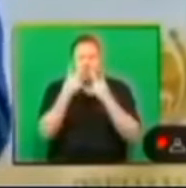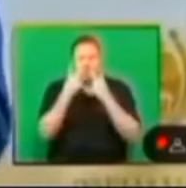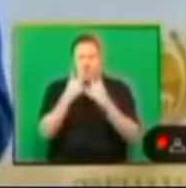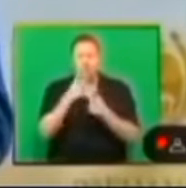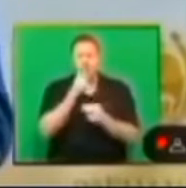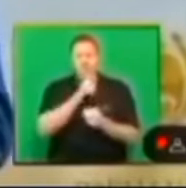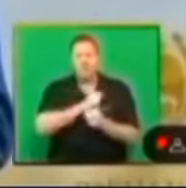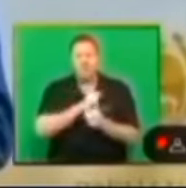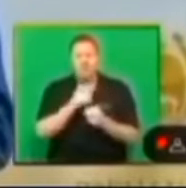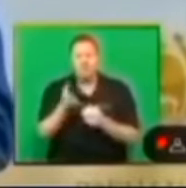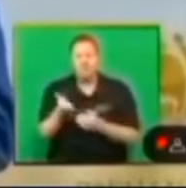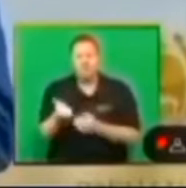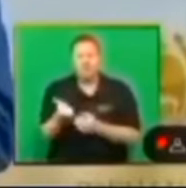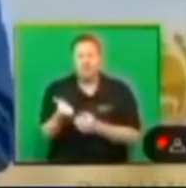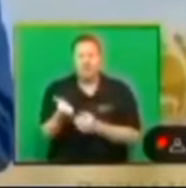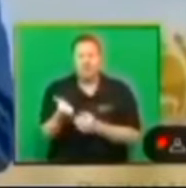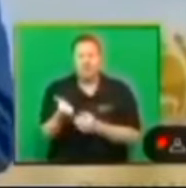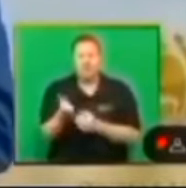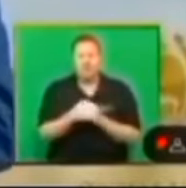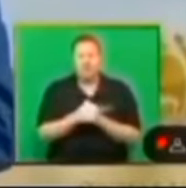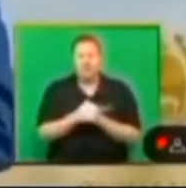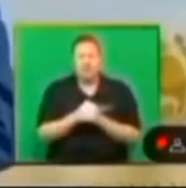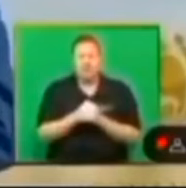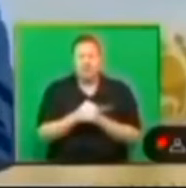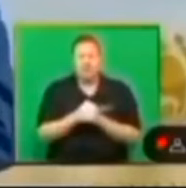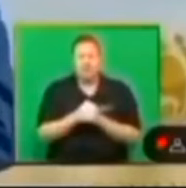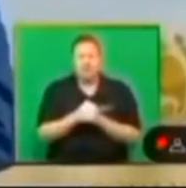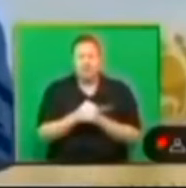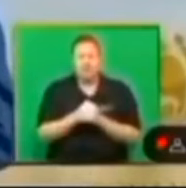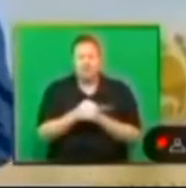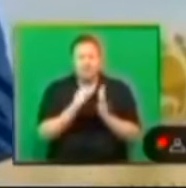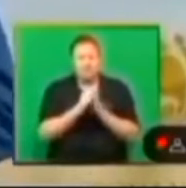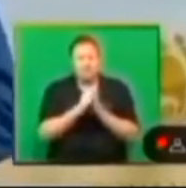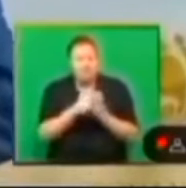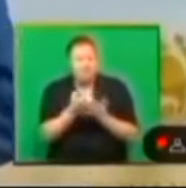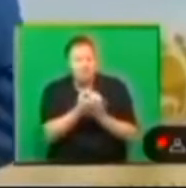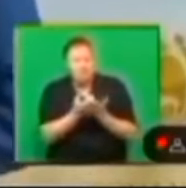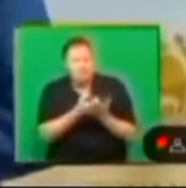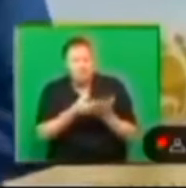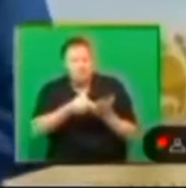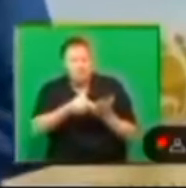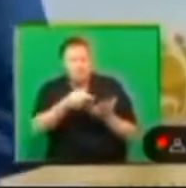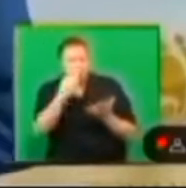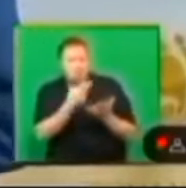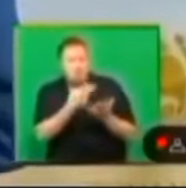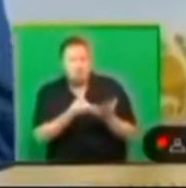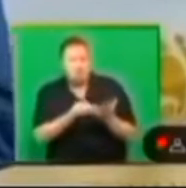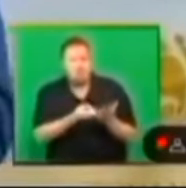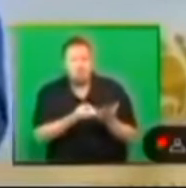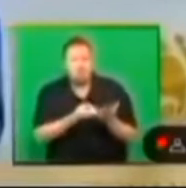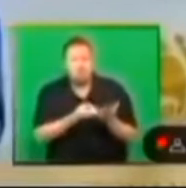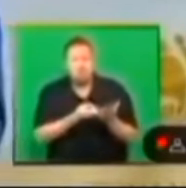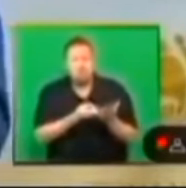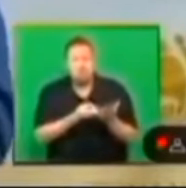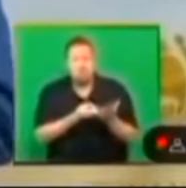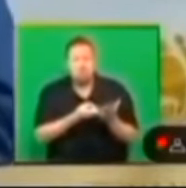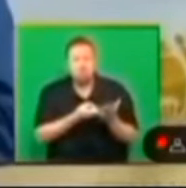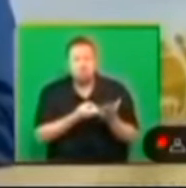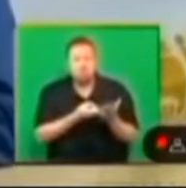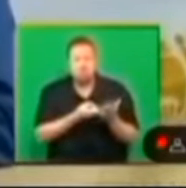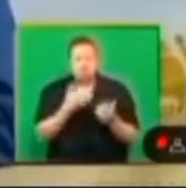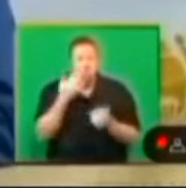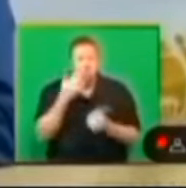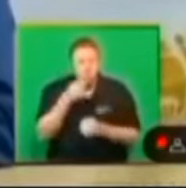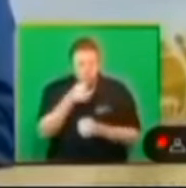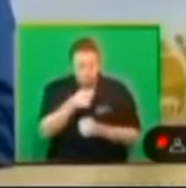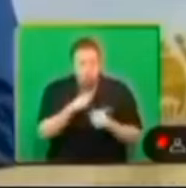facts. And if we go and look at the economy, we will see that when you became the